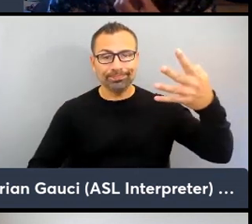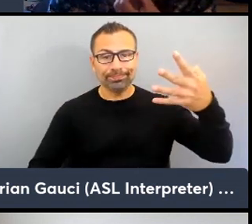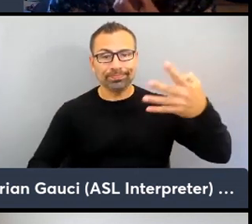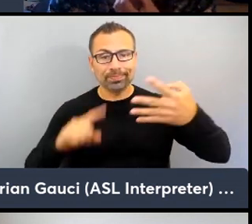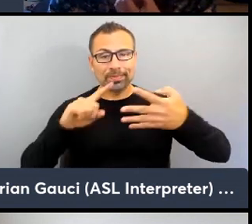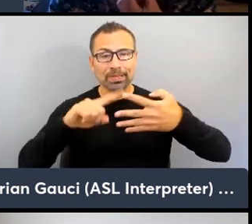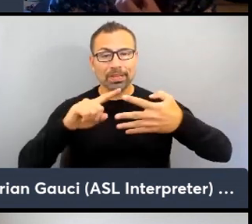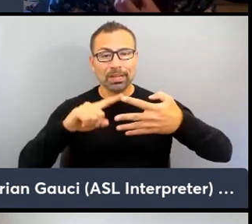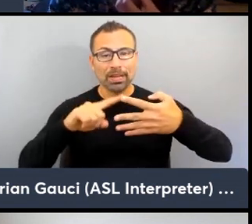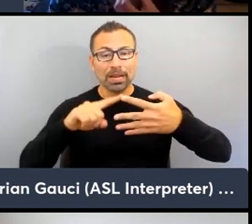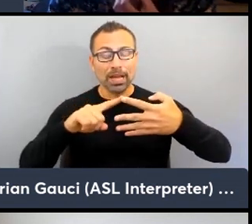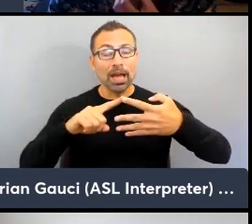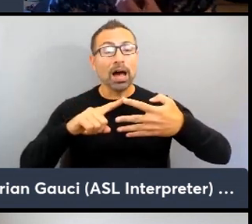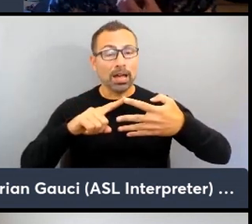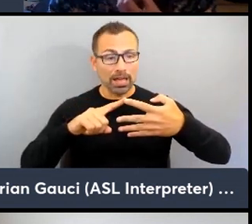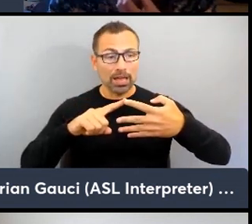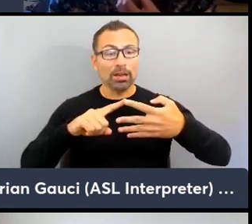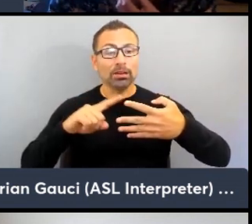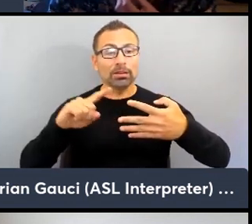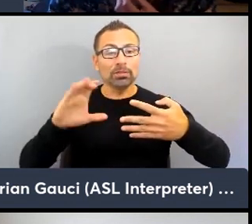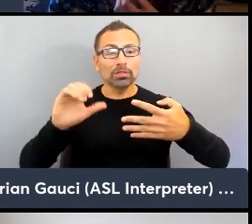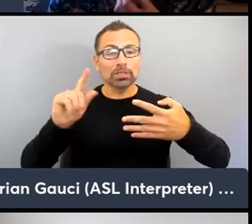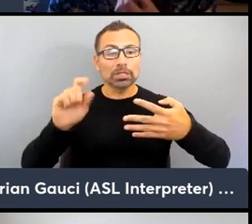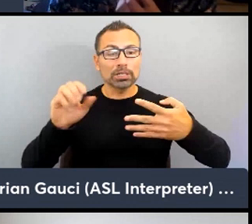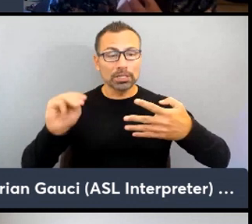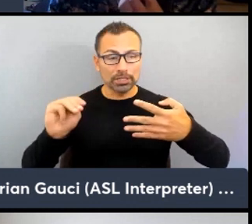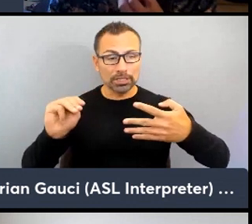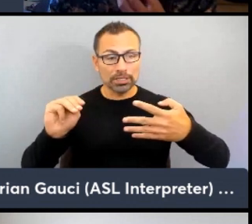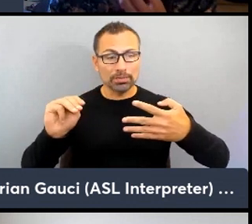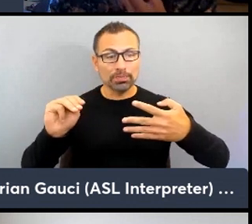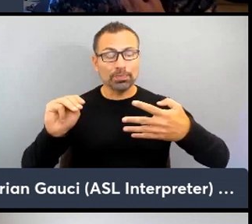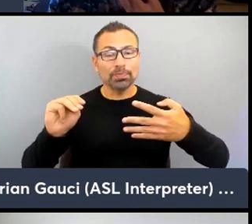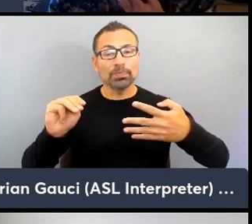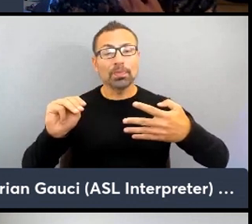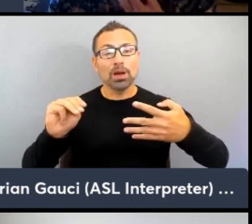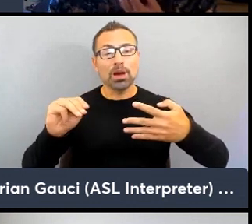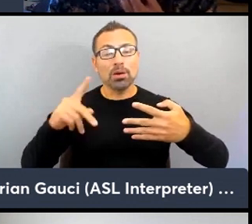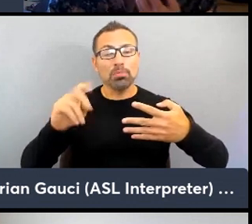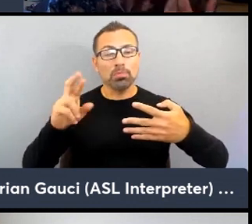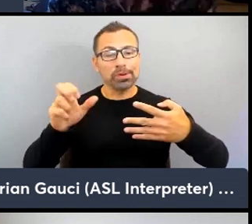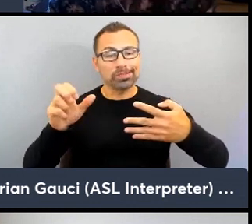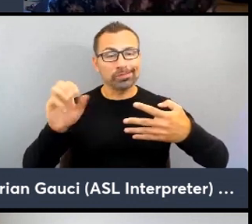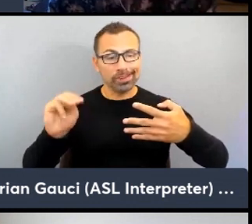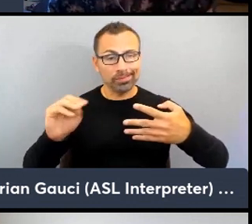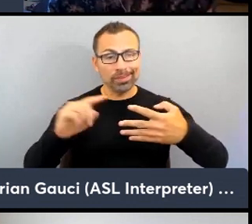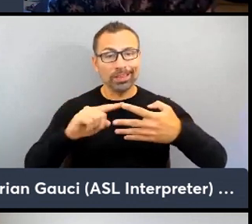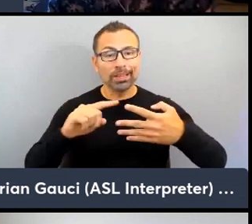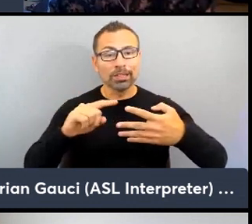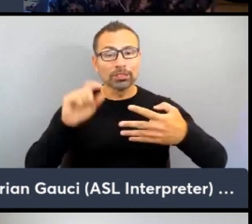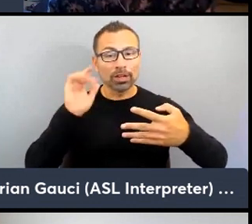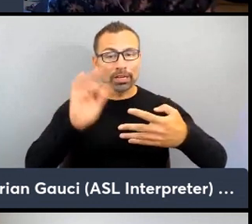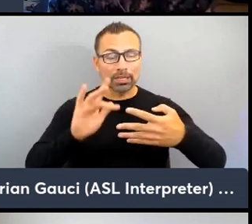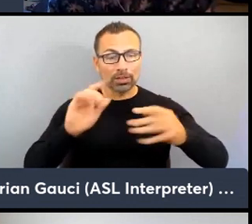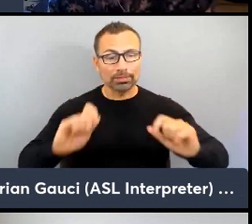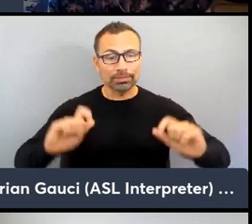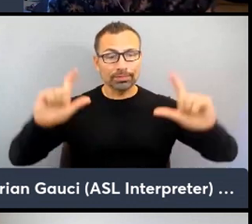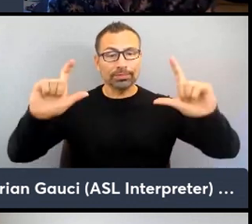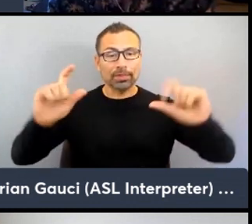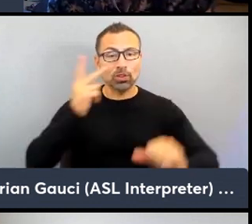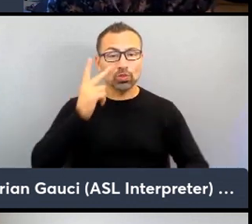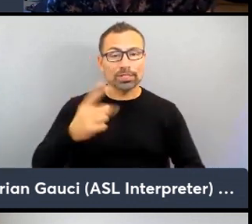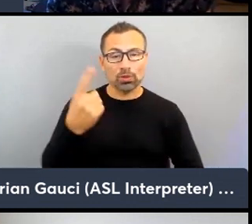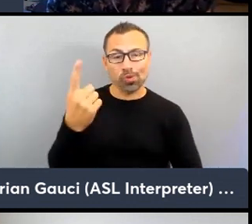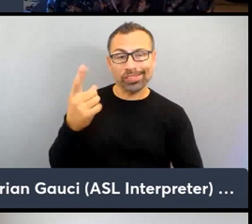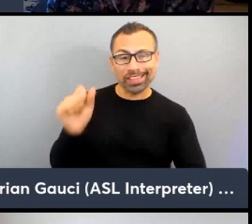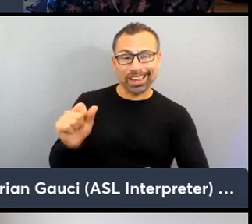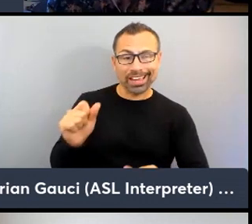parameter group called custom cluster param. So if I go here, you'll see that one of the parameters that I can edit is called Audit